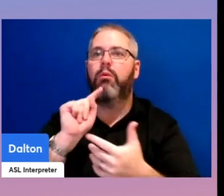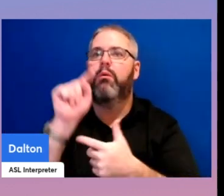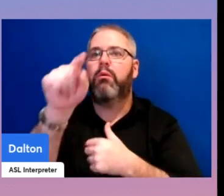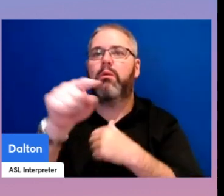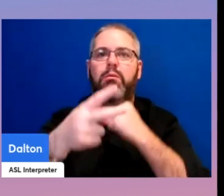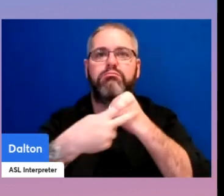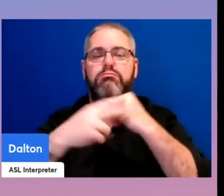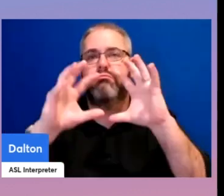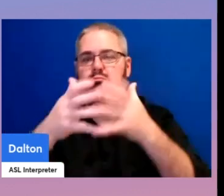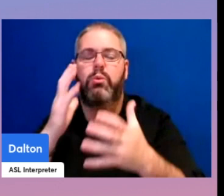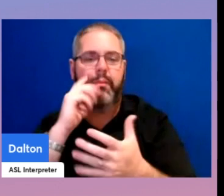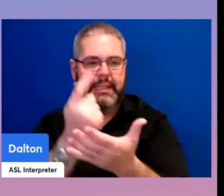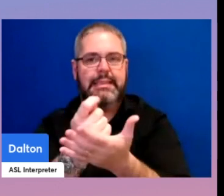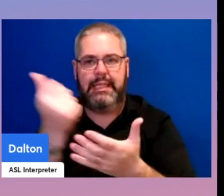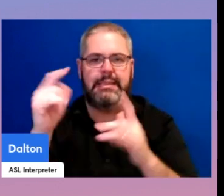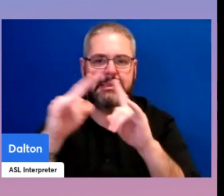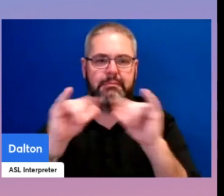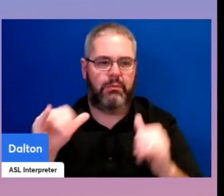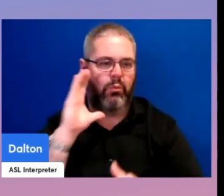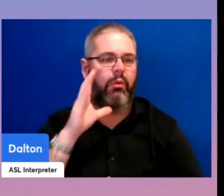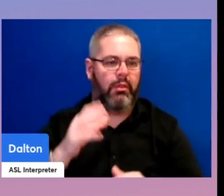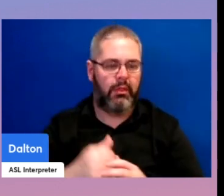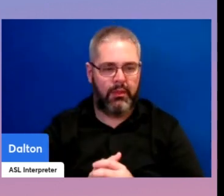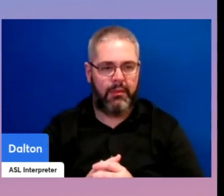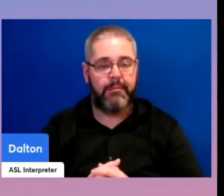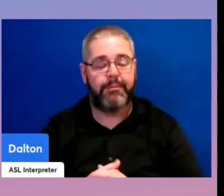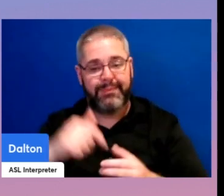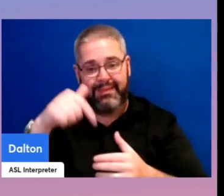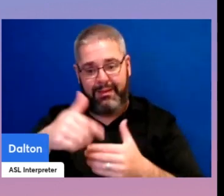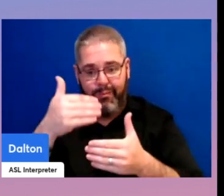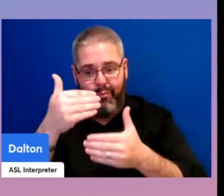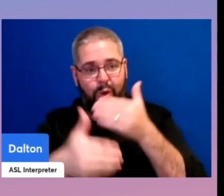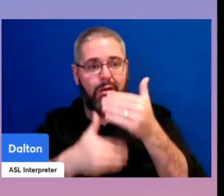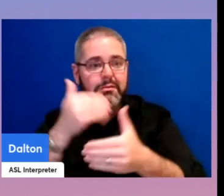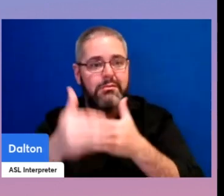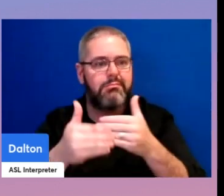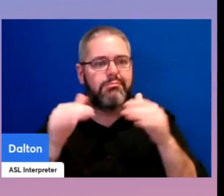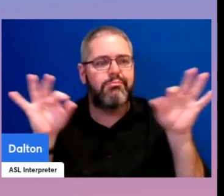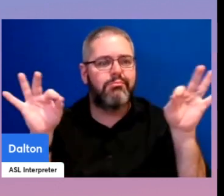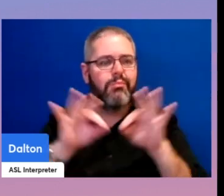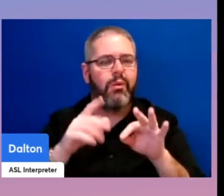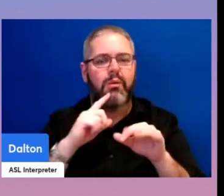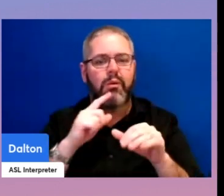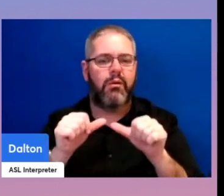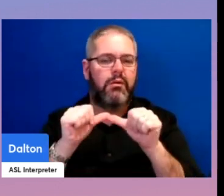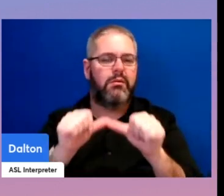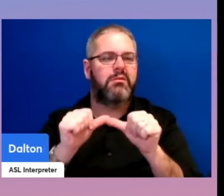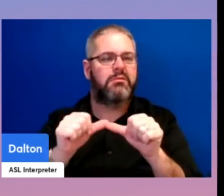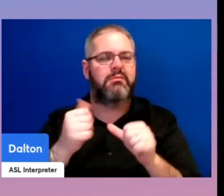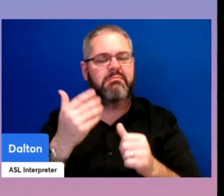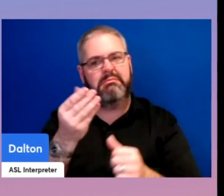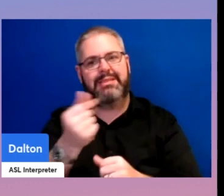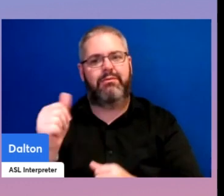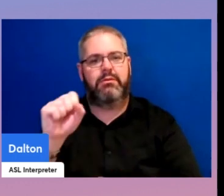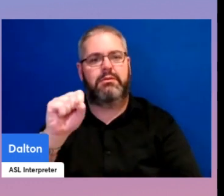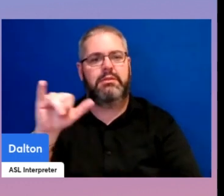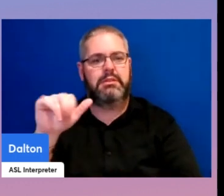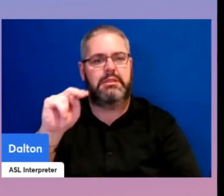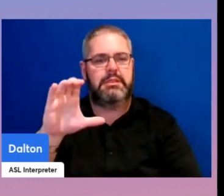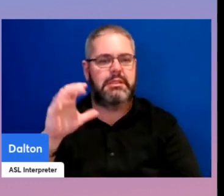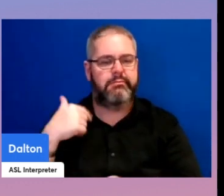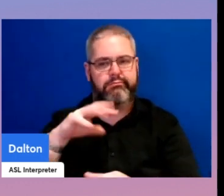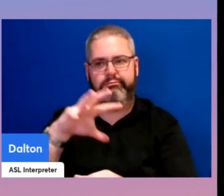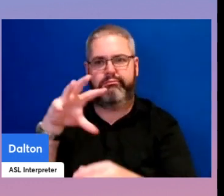well. This process maintains several sync statuses which relay information